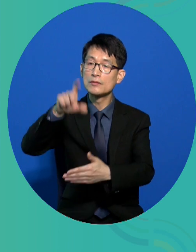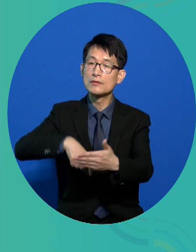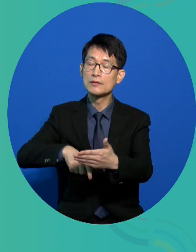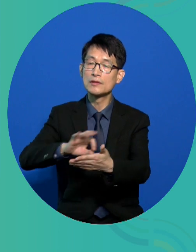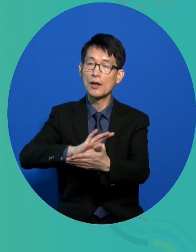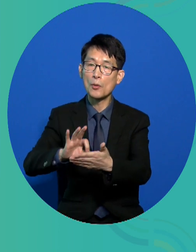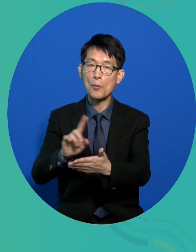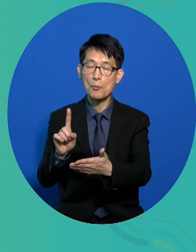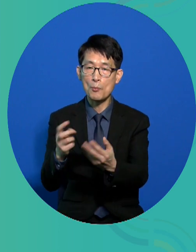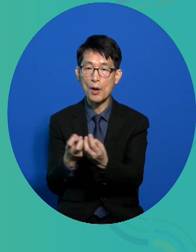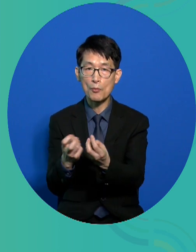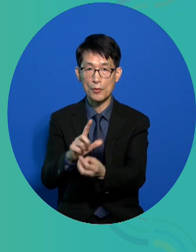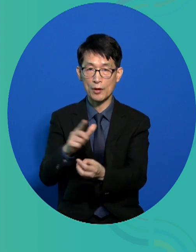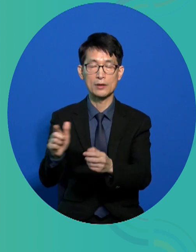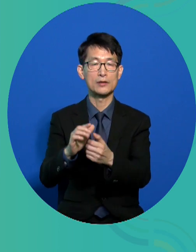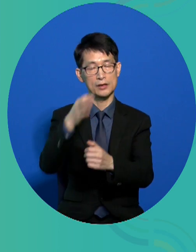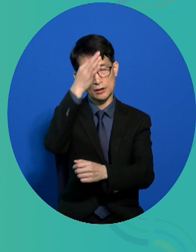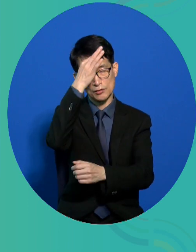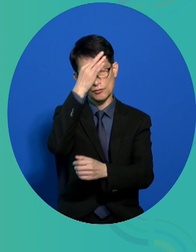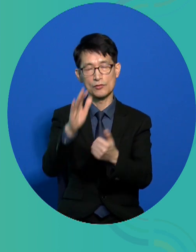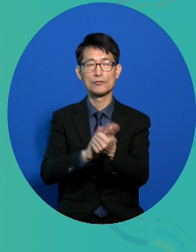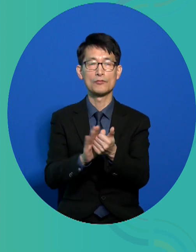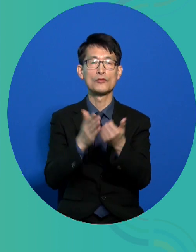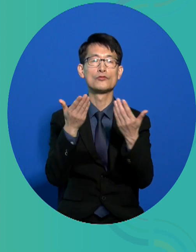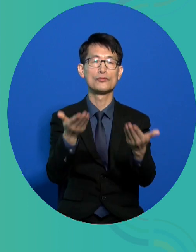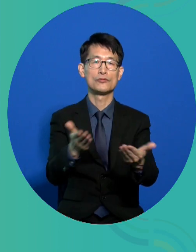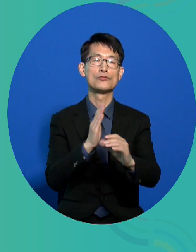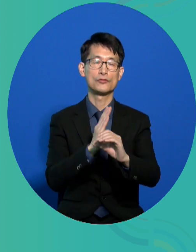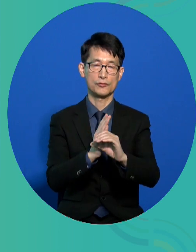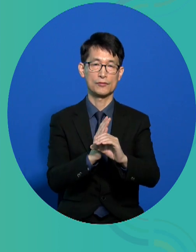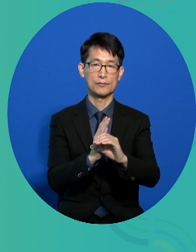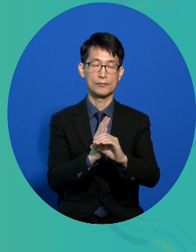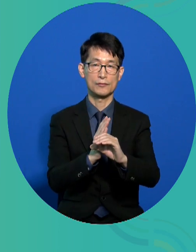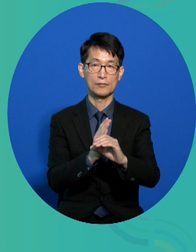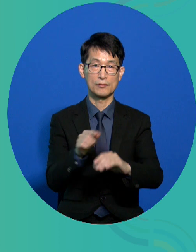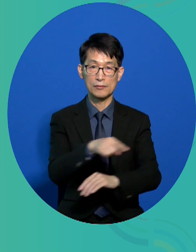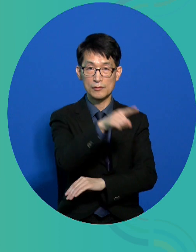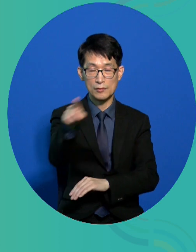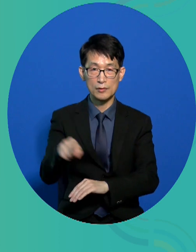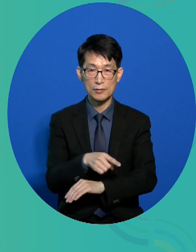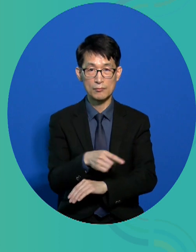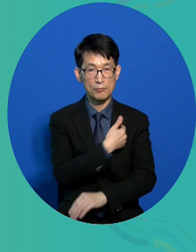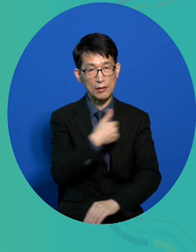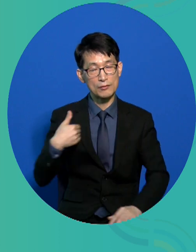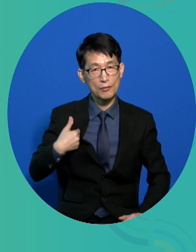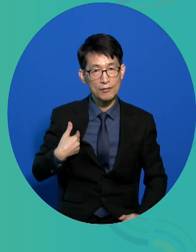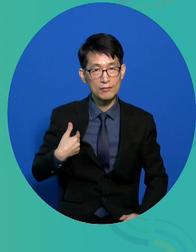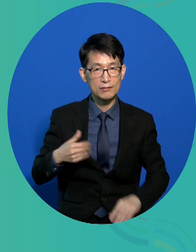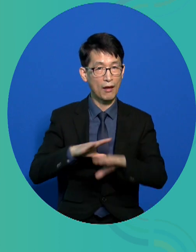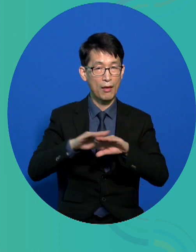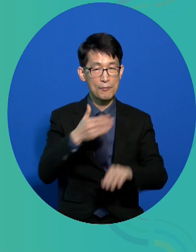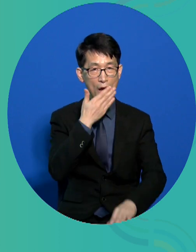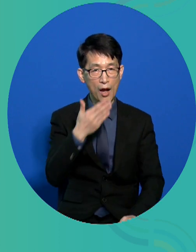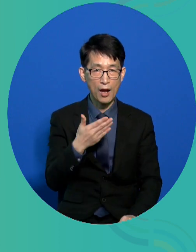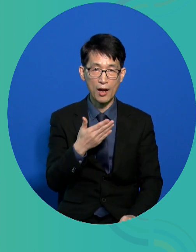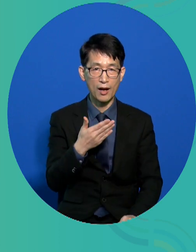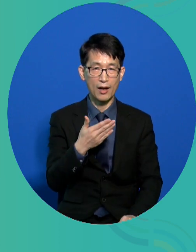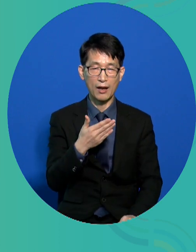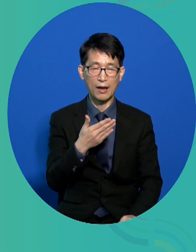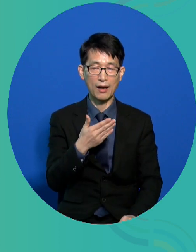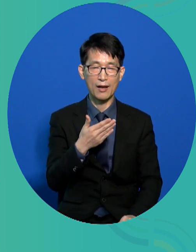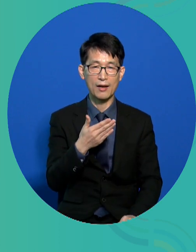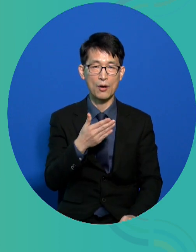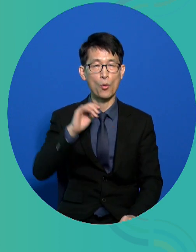of technology services are being provided. However, as of now, do you think that the right